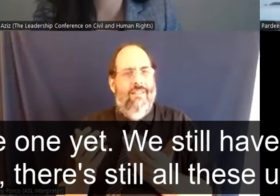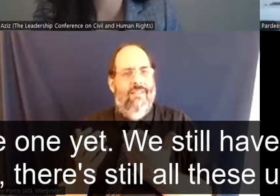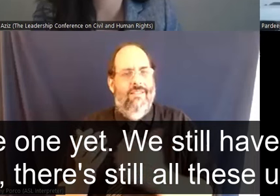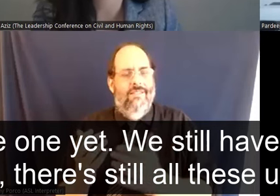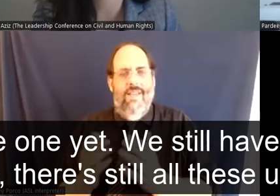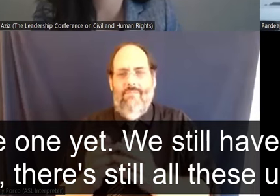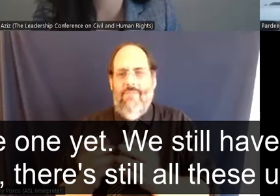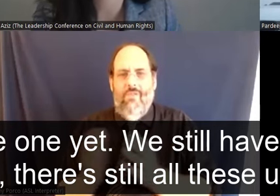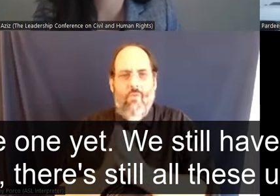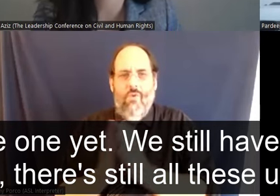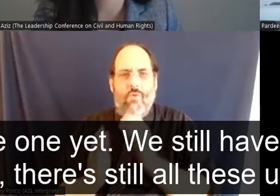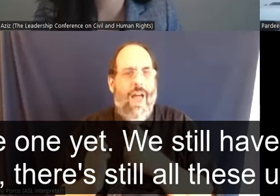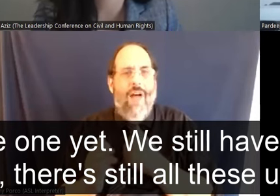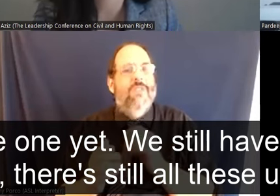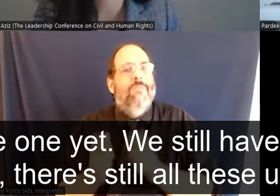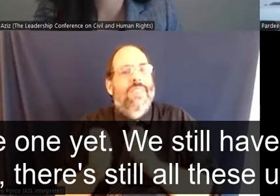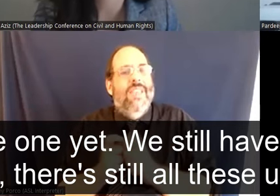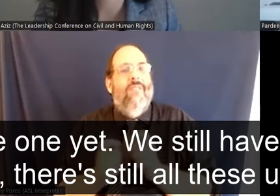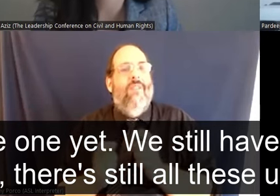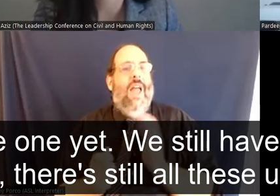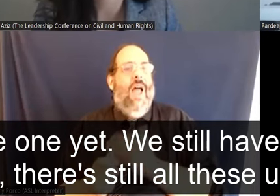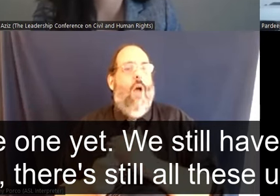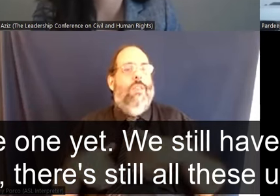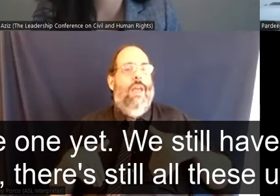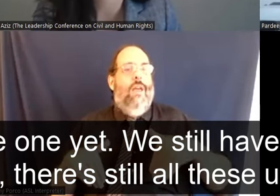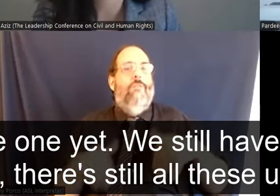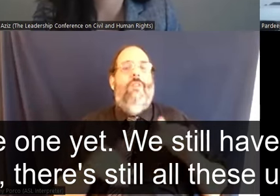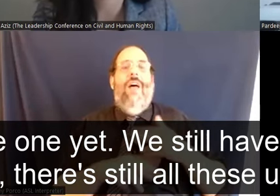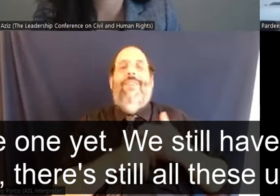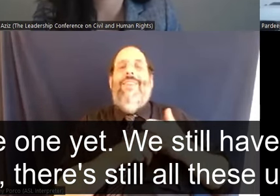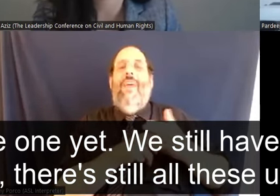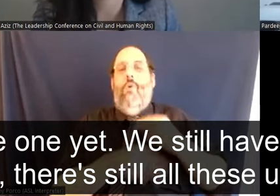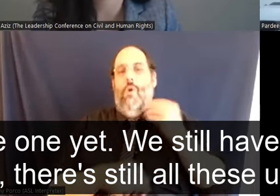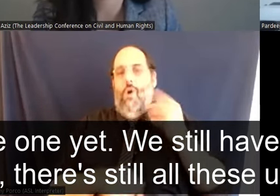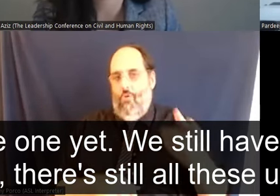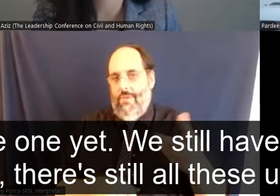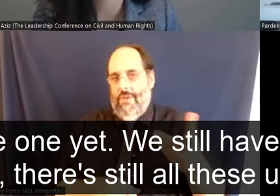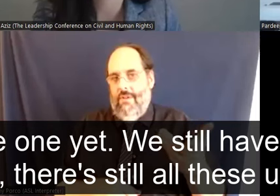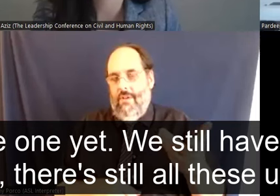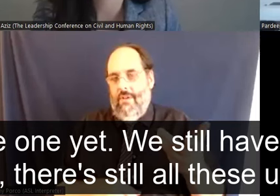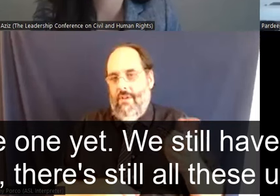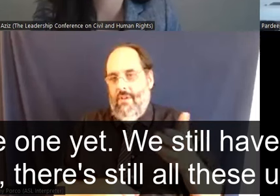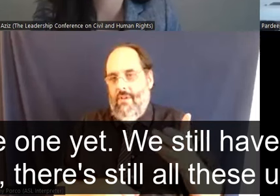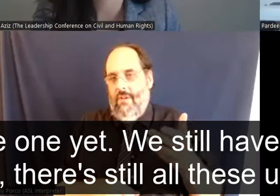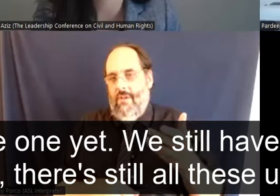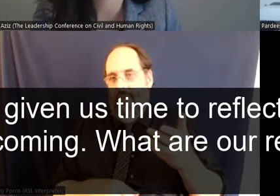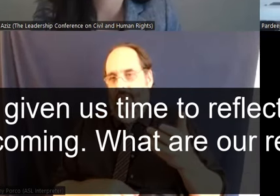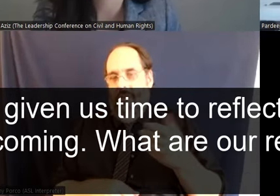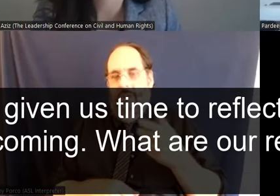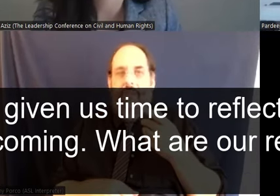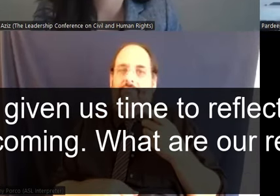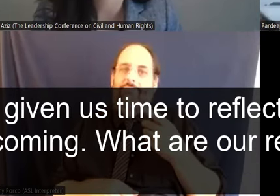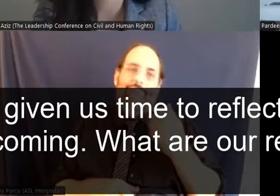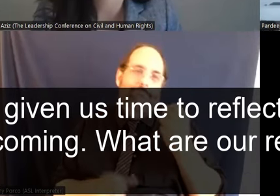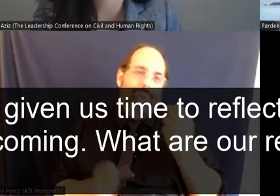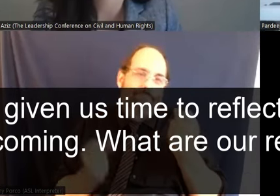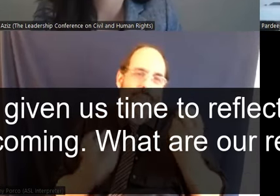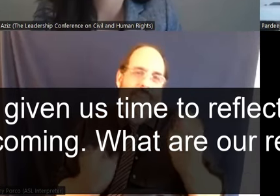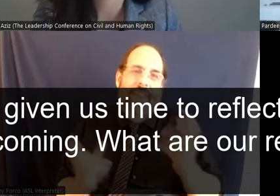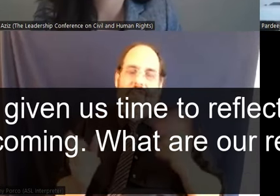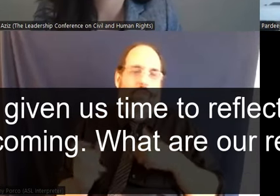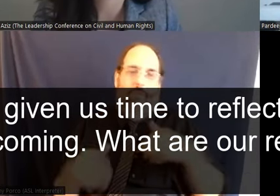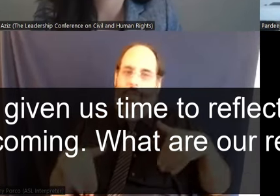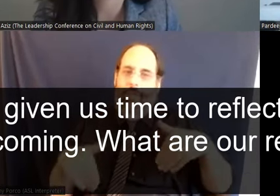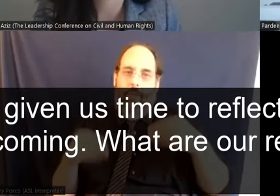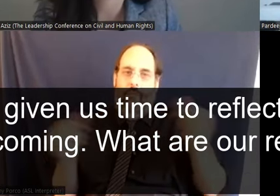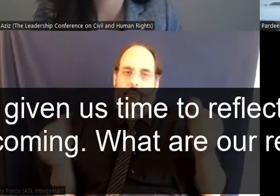we don't have one yet. We still have a temporary home. So there's still all these unresolved issues. It's